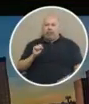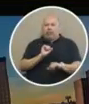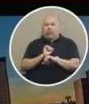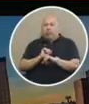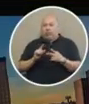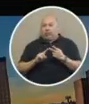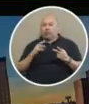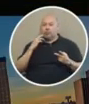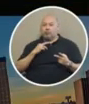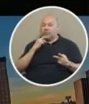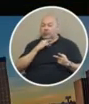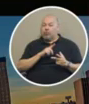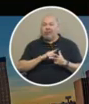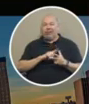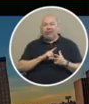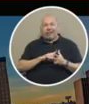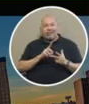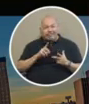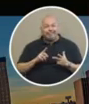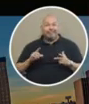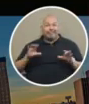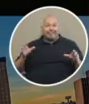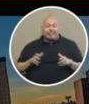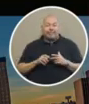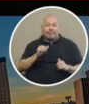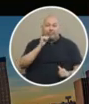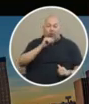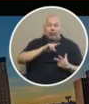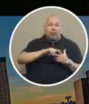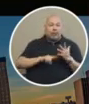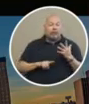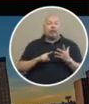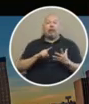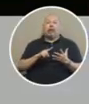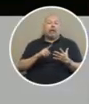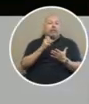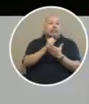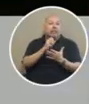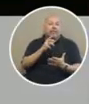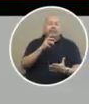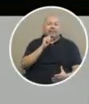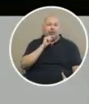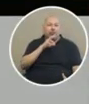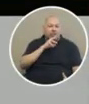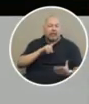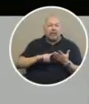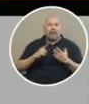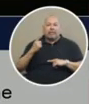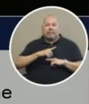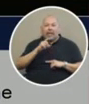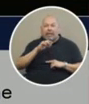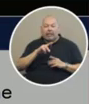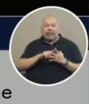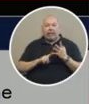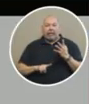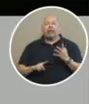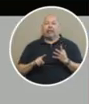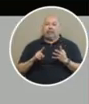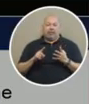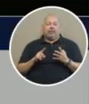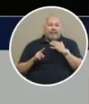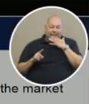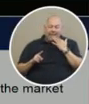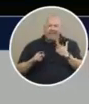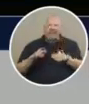workplaces, restaurants, mass gatherings, restaurants, bars, assisted living, senior citizen centers, daycare centers, assisted living